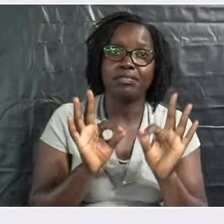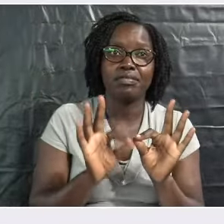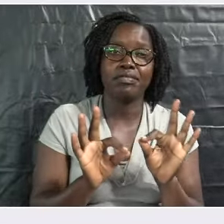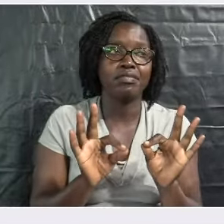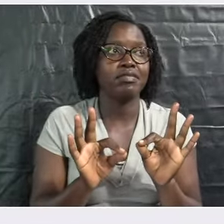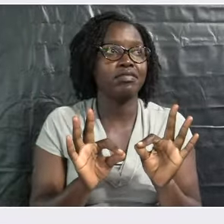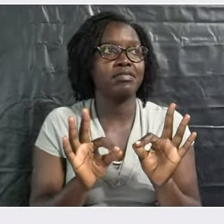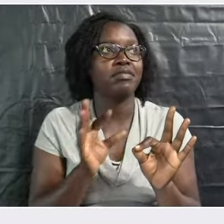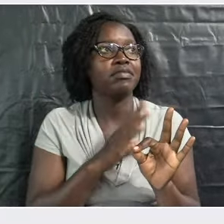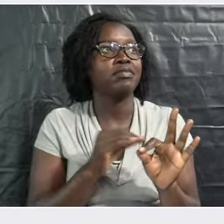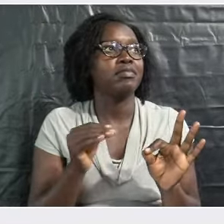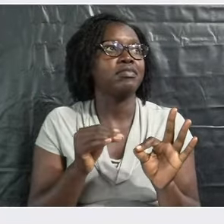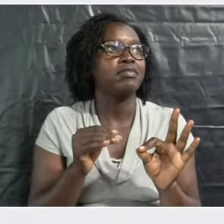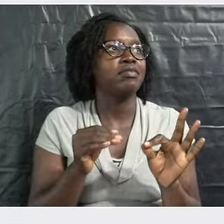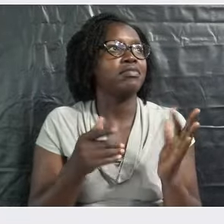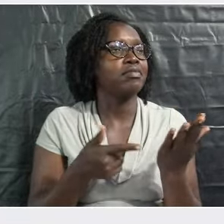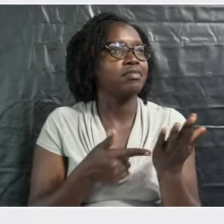and